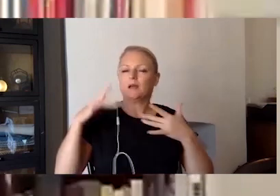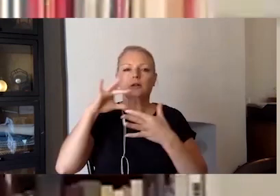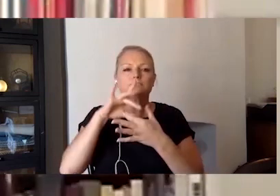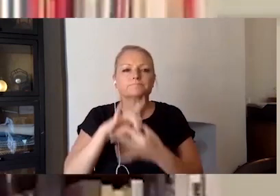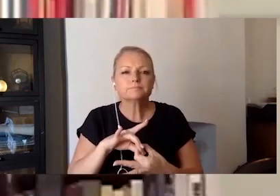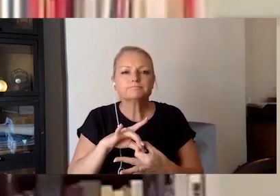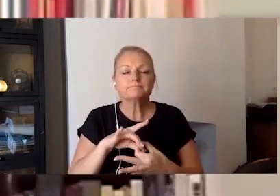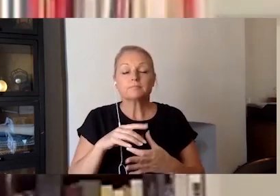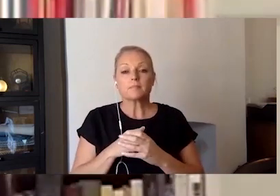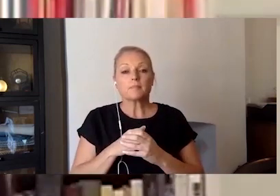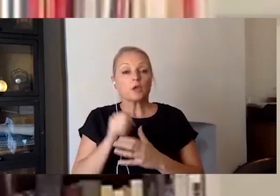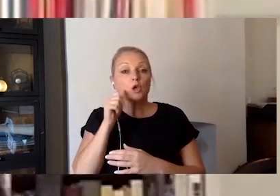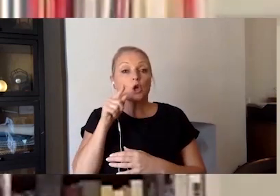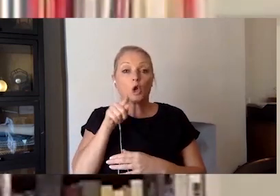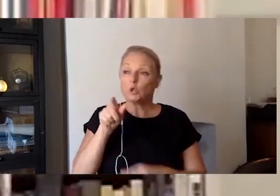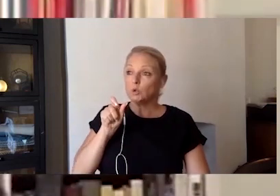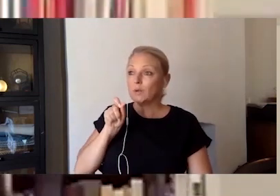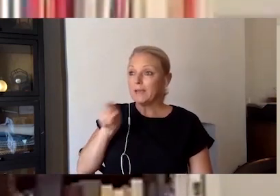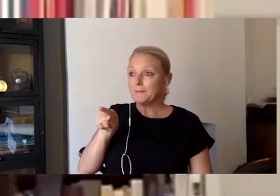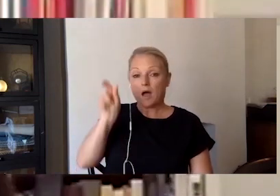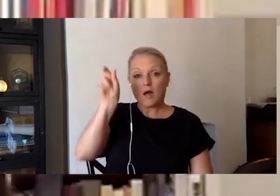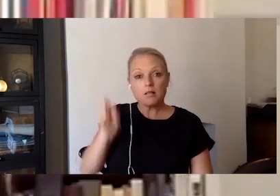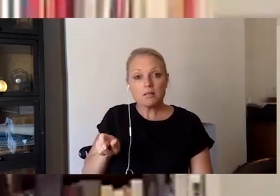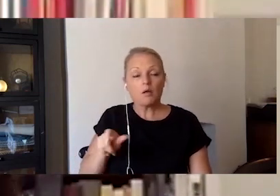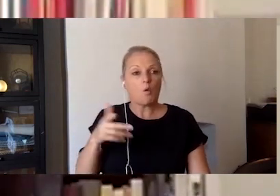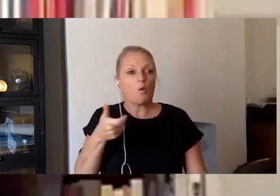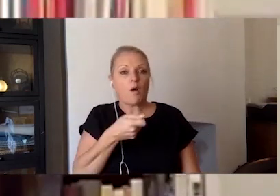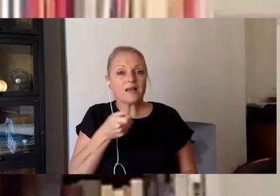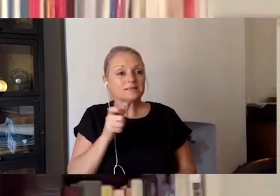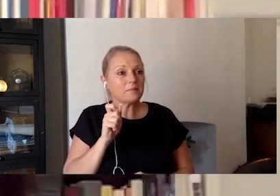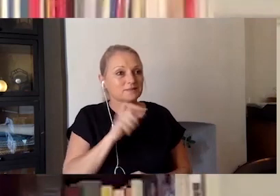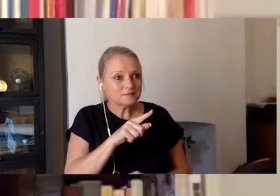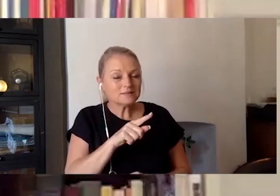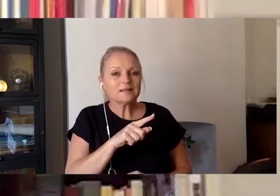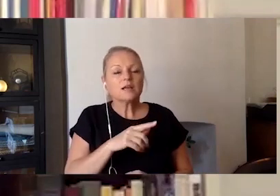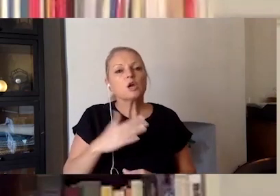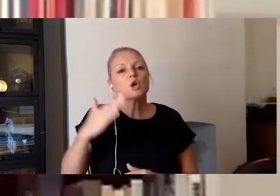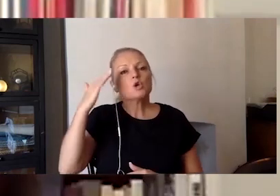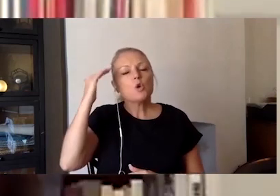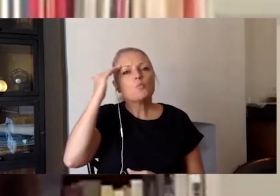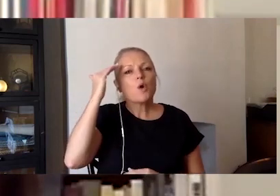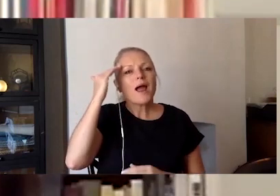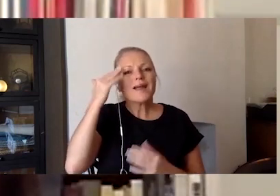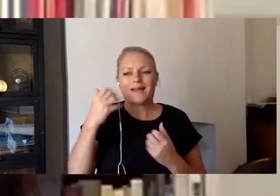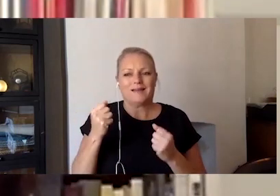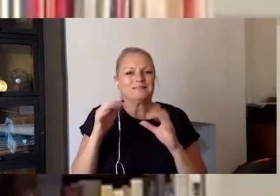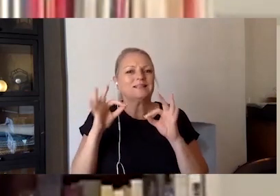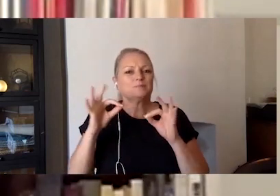chat via text, your brain doesn't release the love hormone or connection hormone called